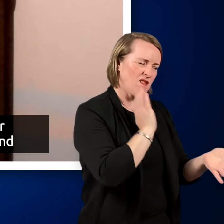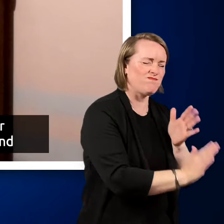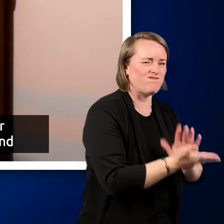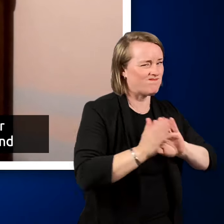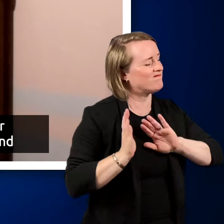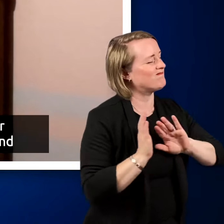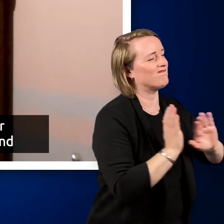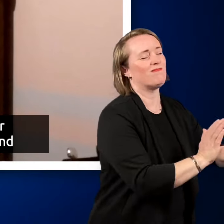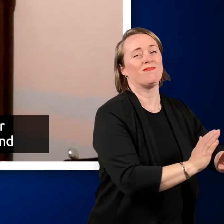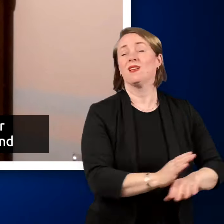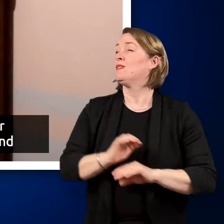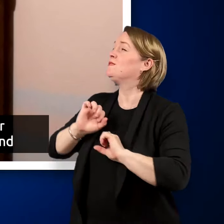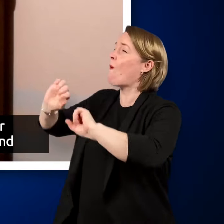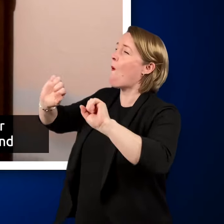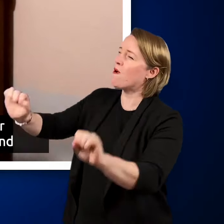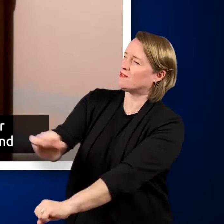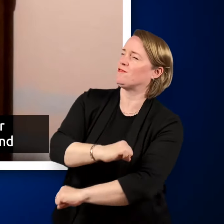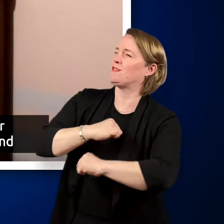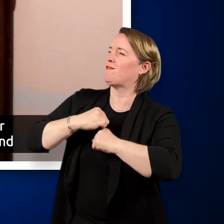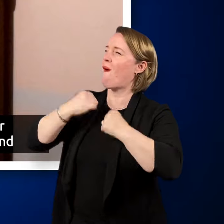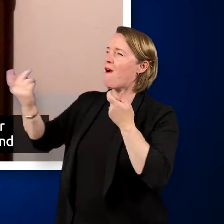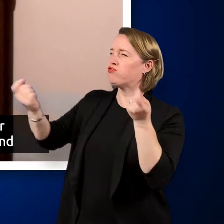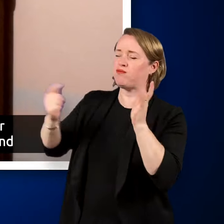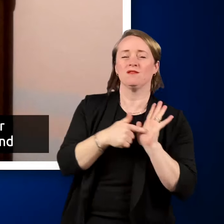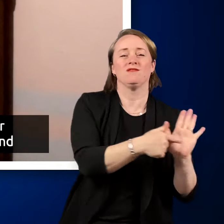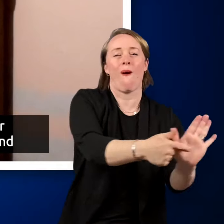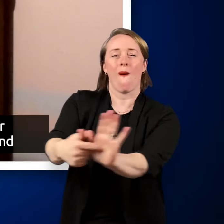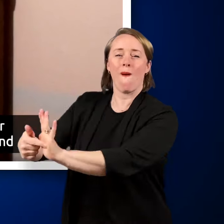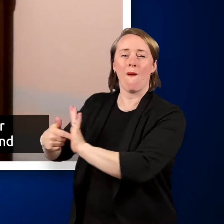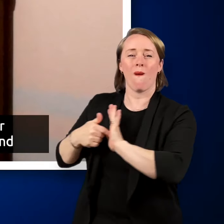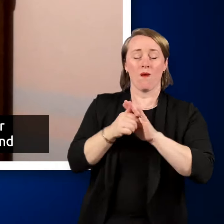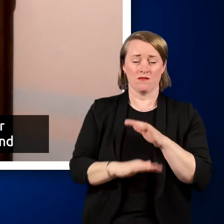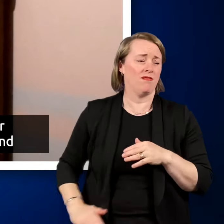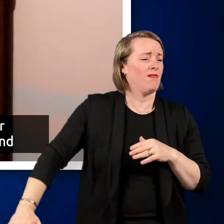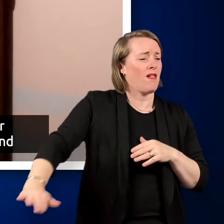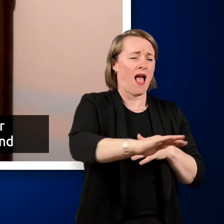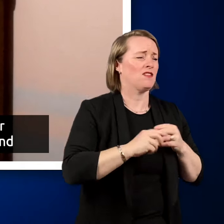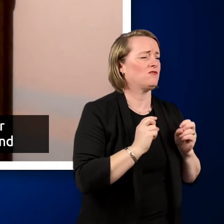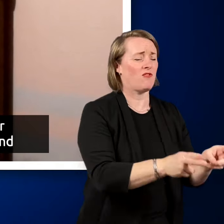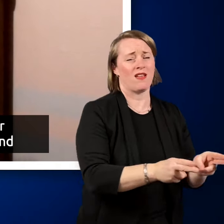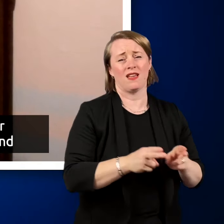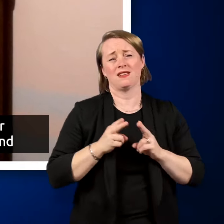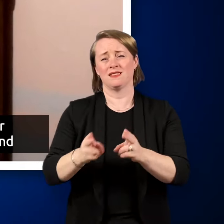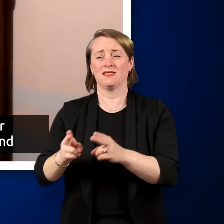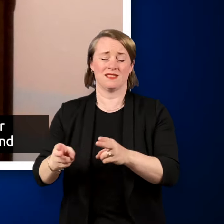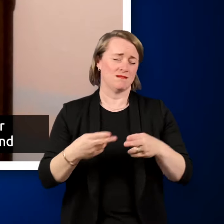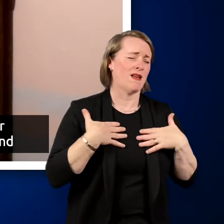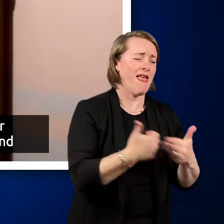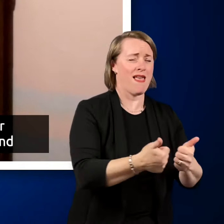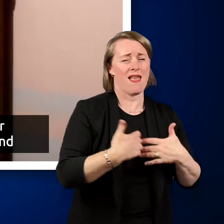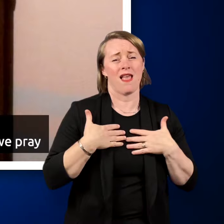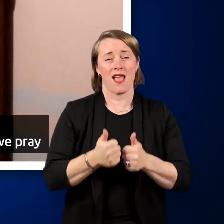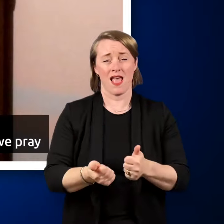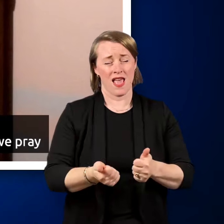darkness fear. Show your mighty hand. Heal our streets